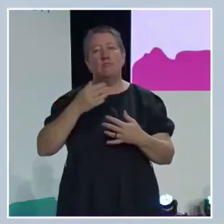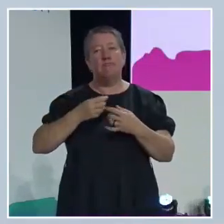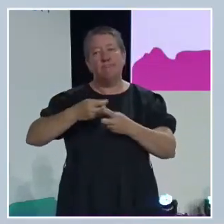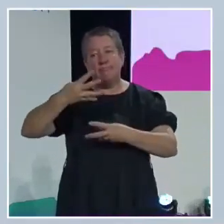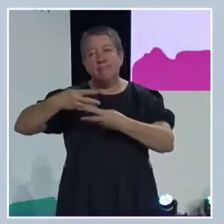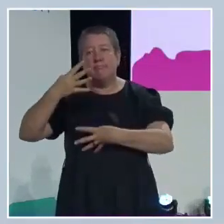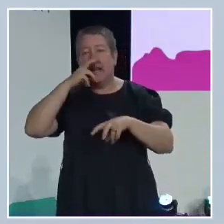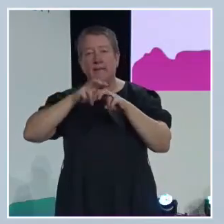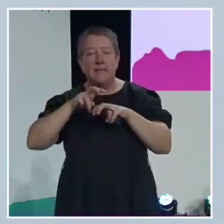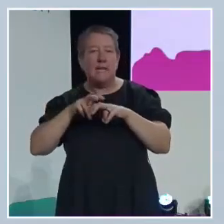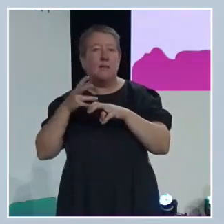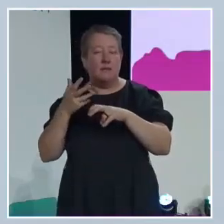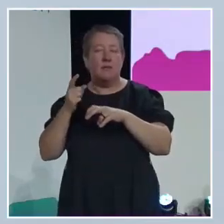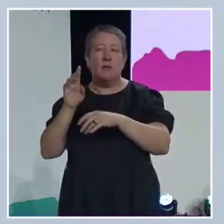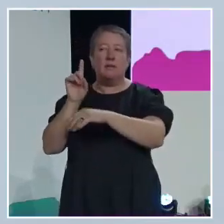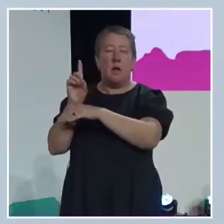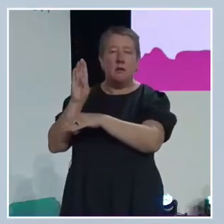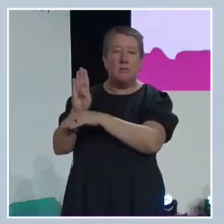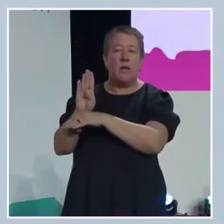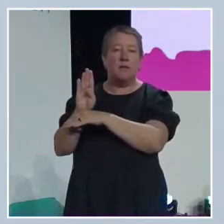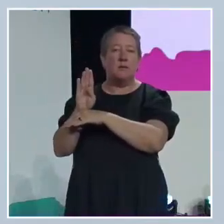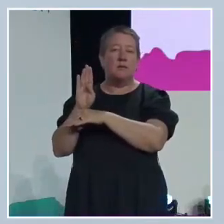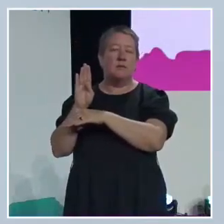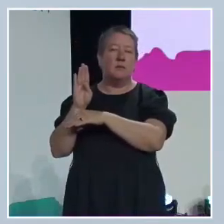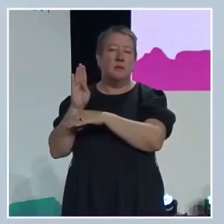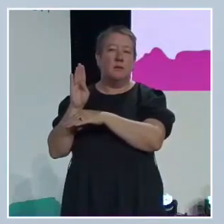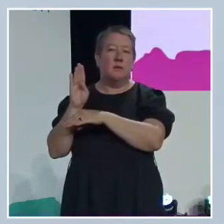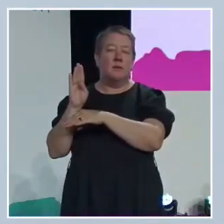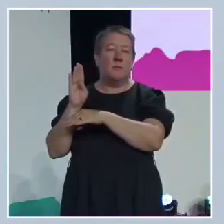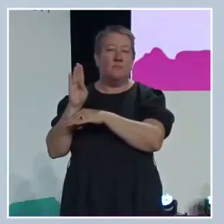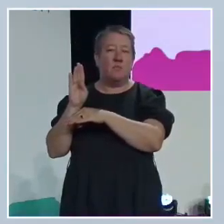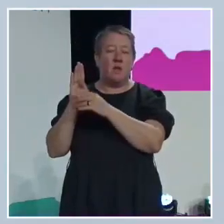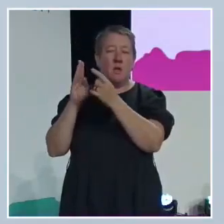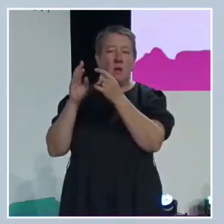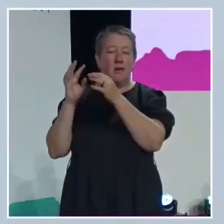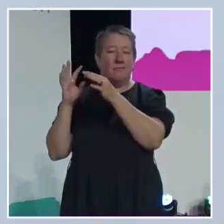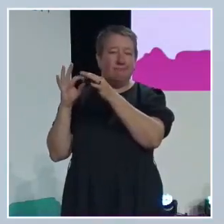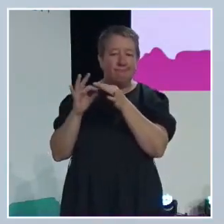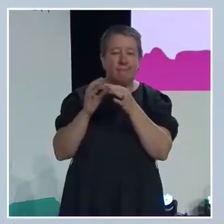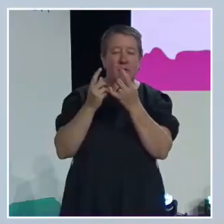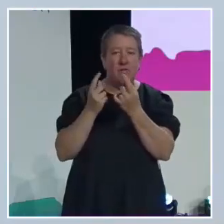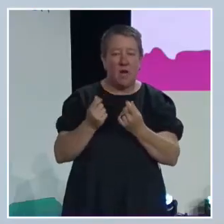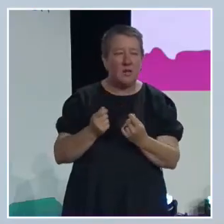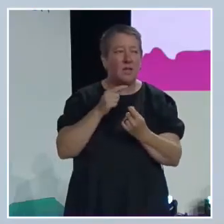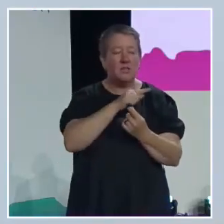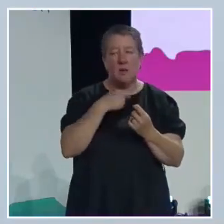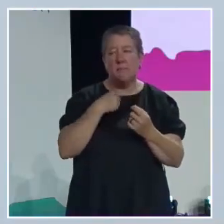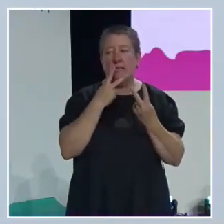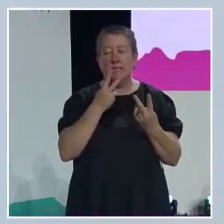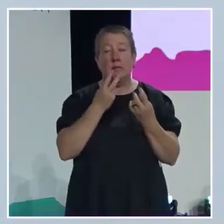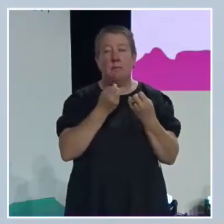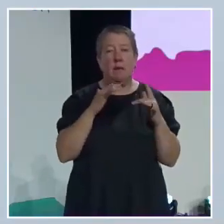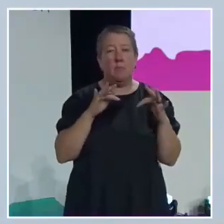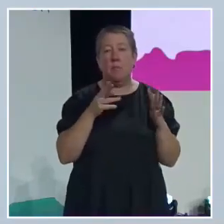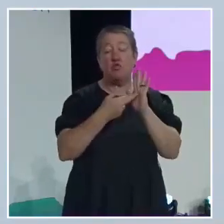database that at the heart of Finance in Common is unique. It's fantastic. I see everybody now referring to it, but we can